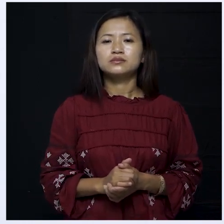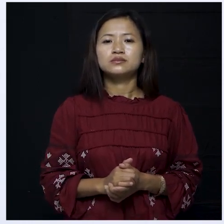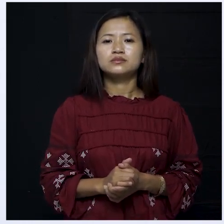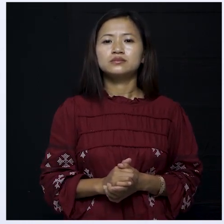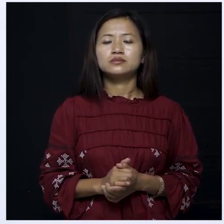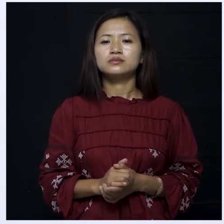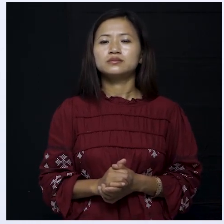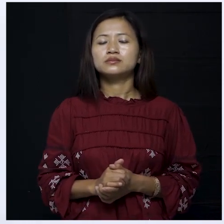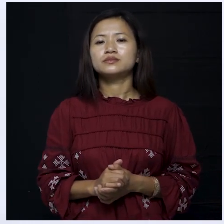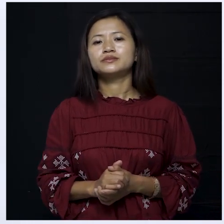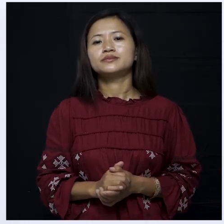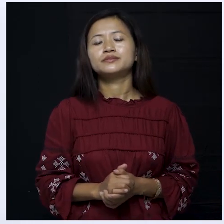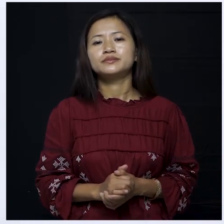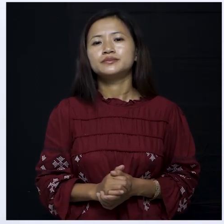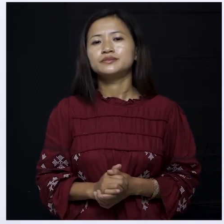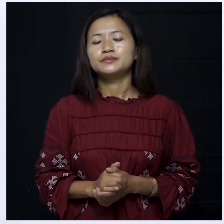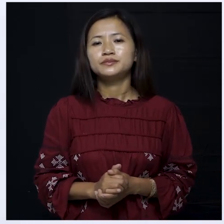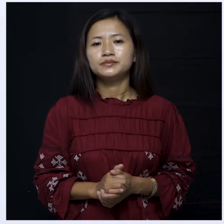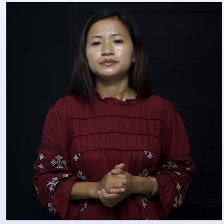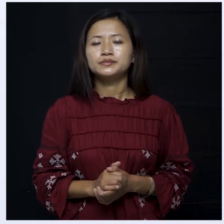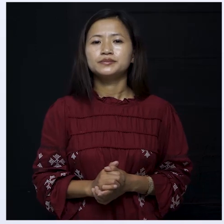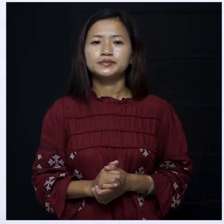Let me begin that one.